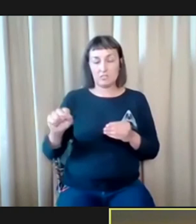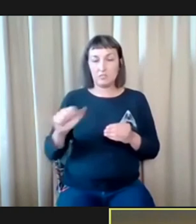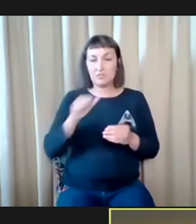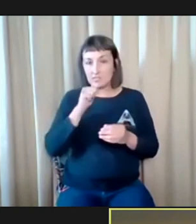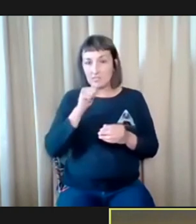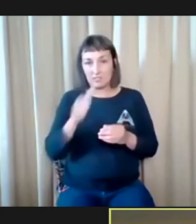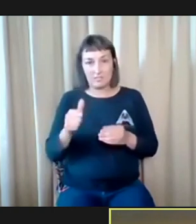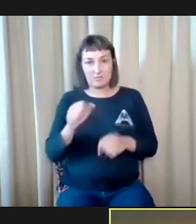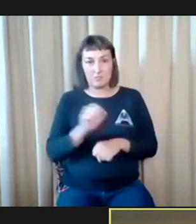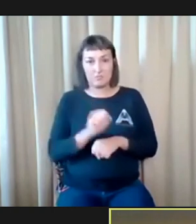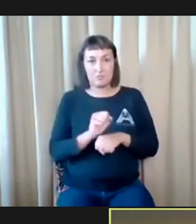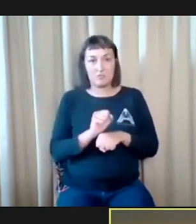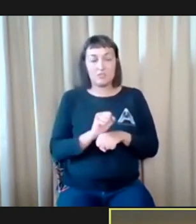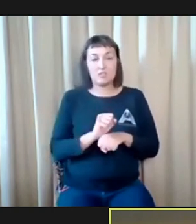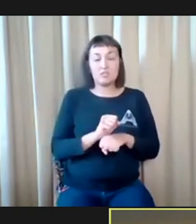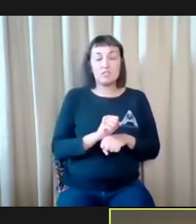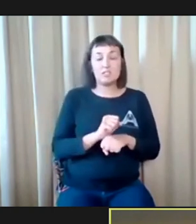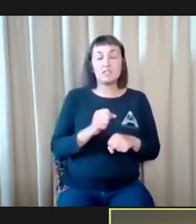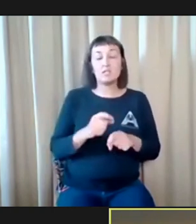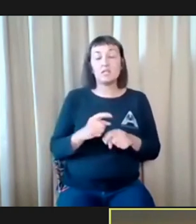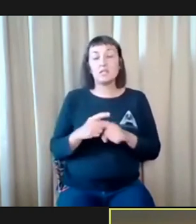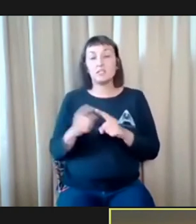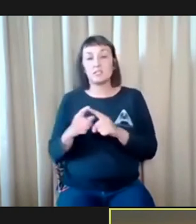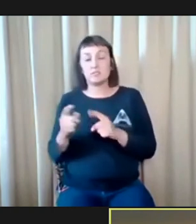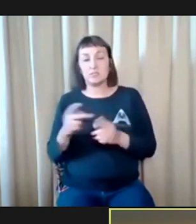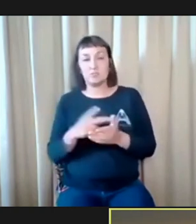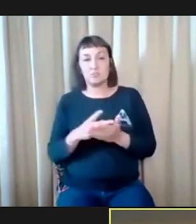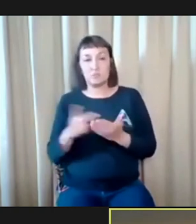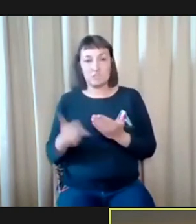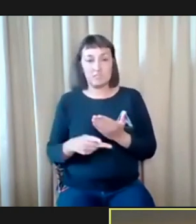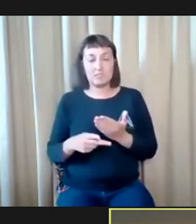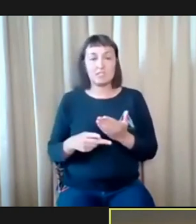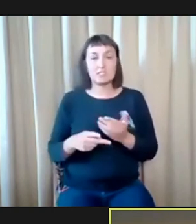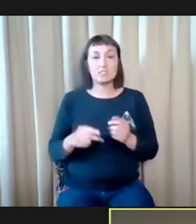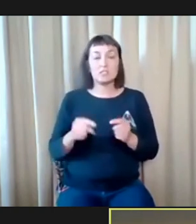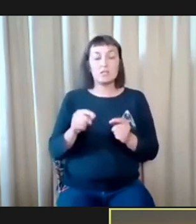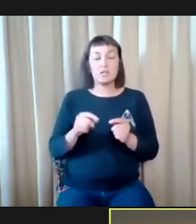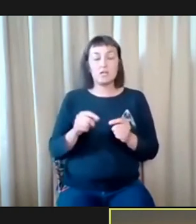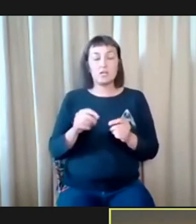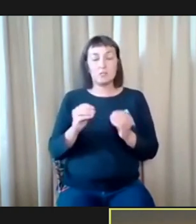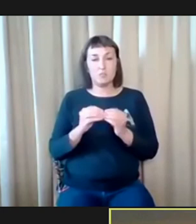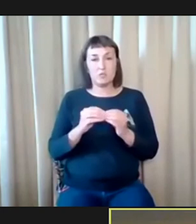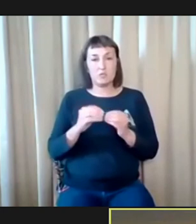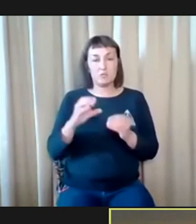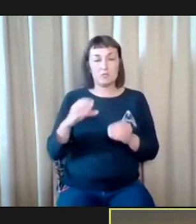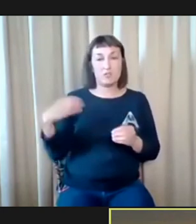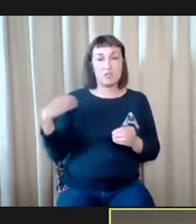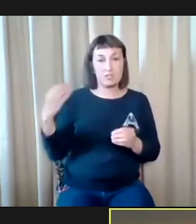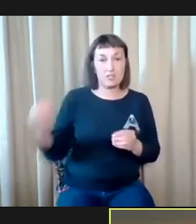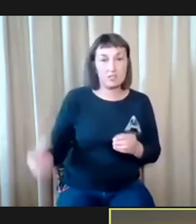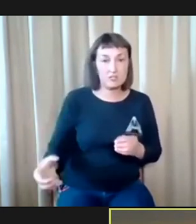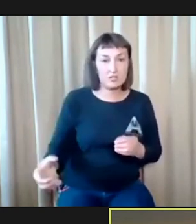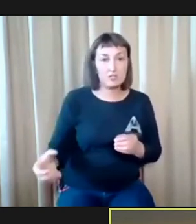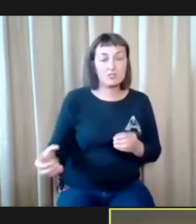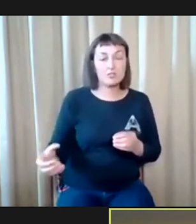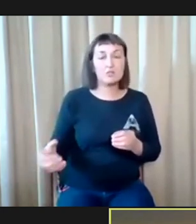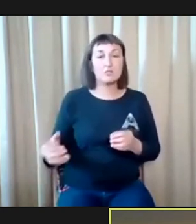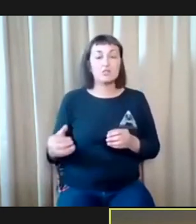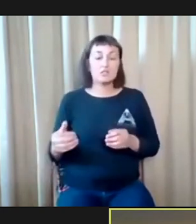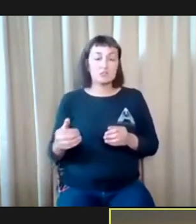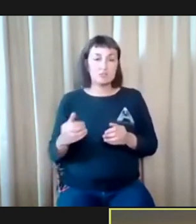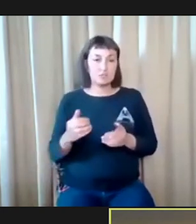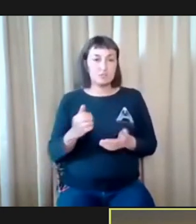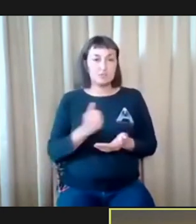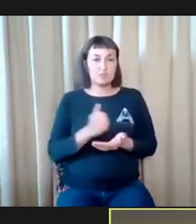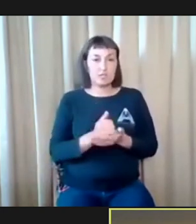He's working on other things, most recently with the Colorado ballot measure to reintroduce wolves.